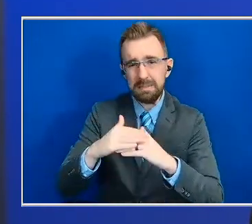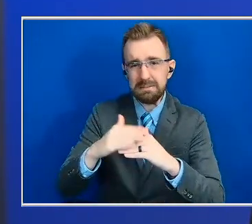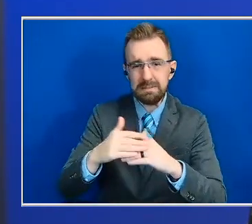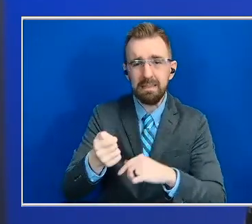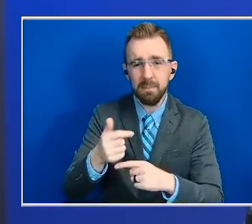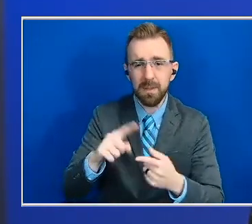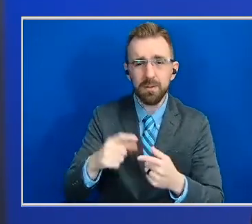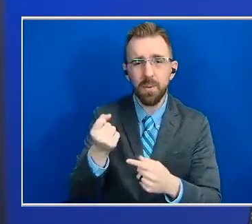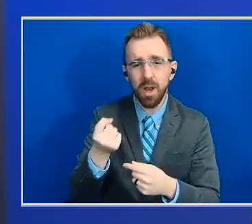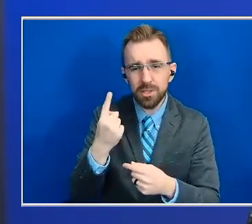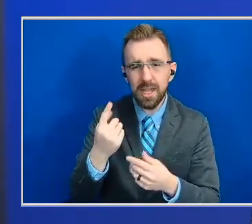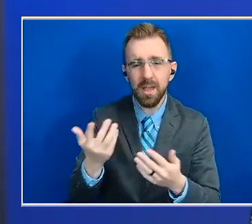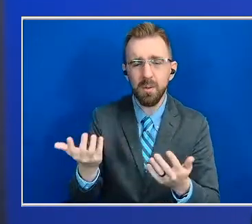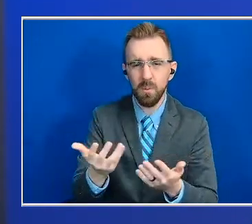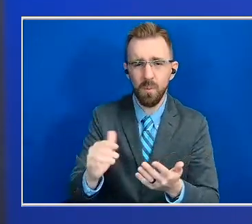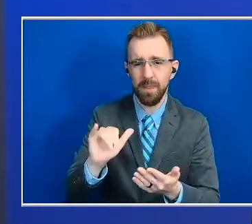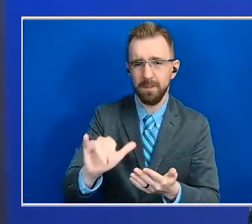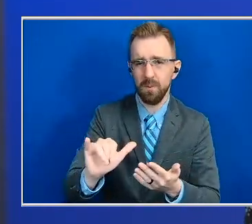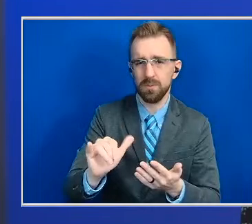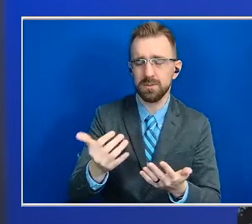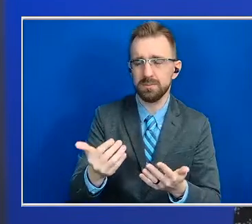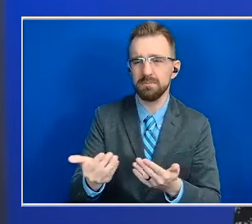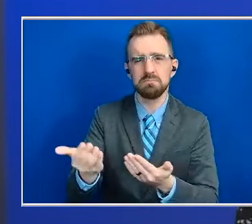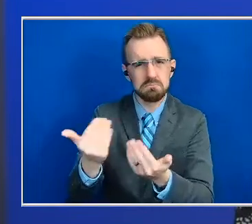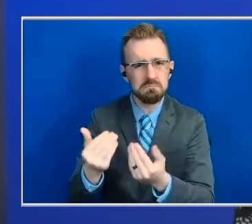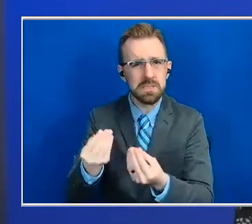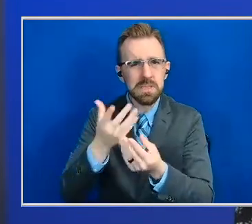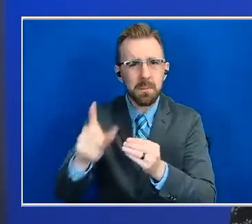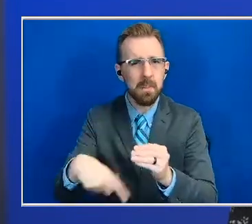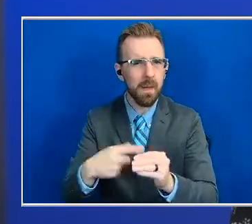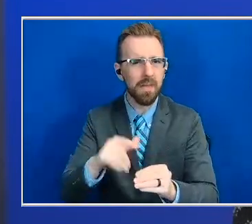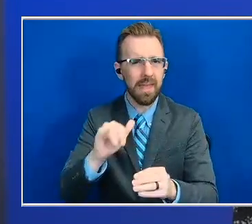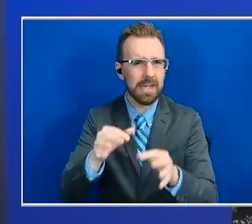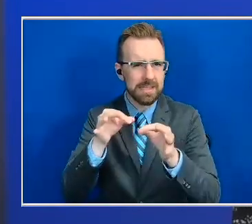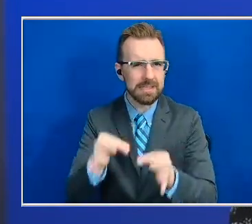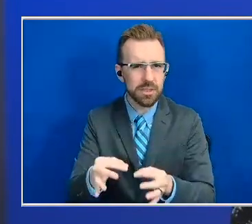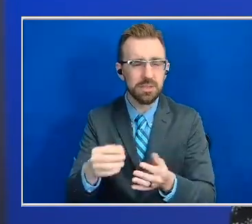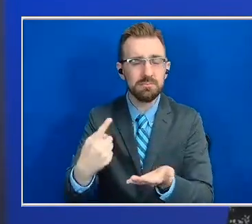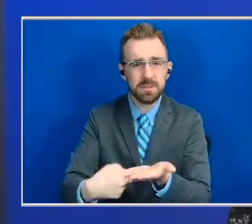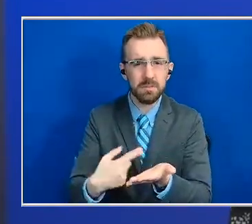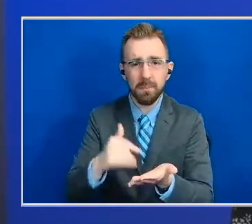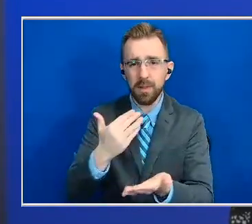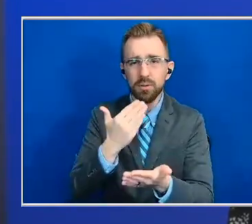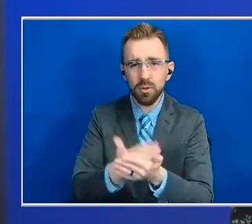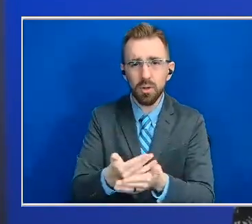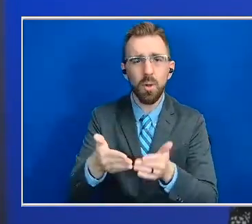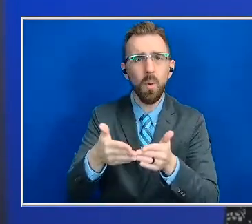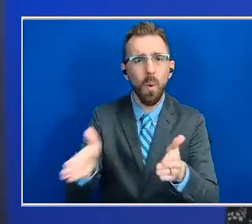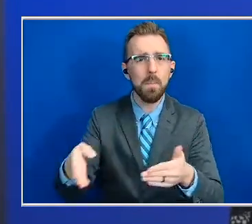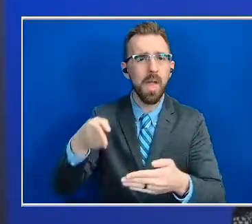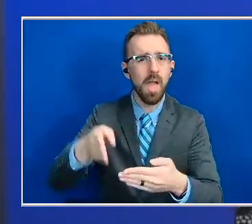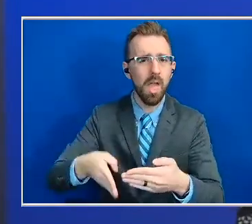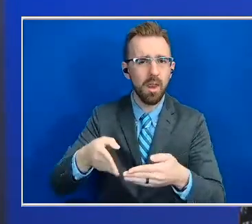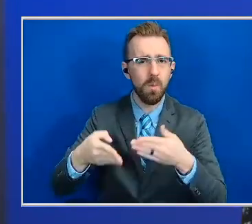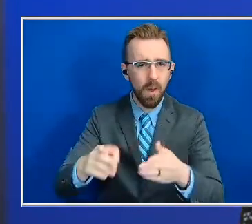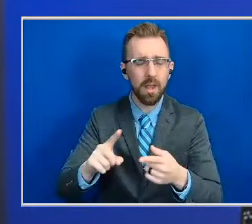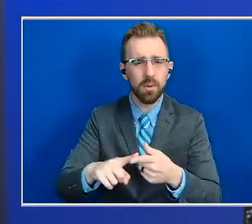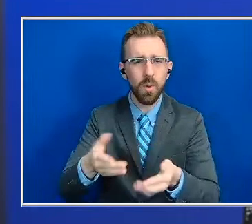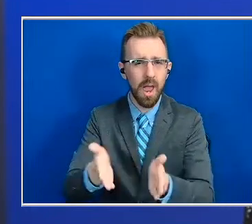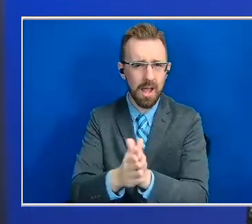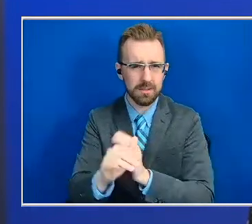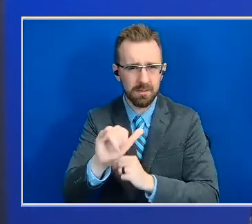those, tell me a little bit about that decision. Sometimes it's a good open-ended way to ask that question. Sometimes there